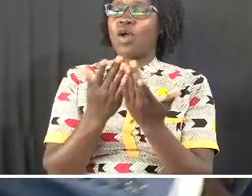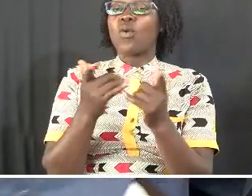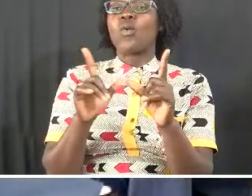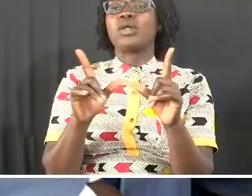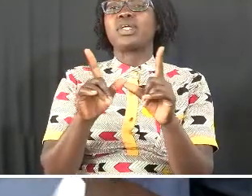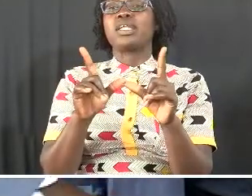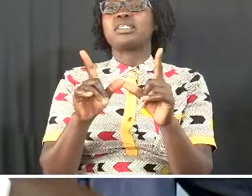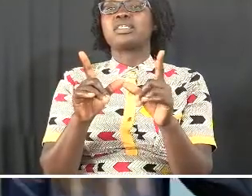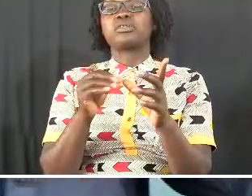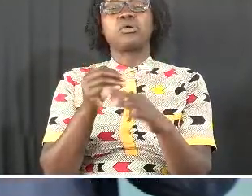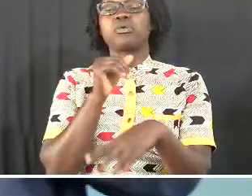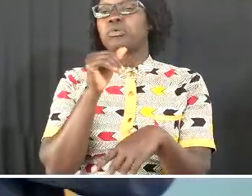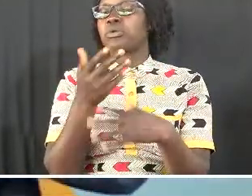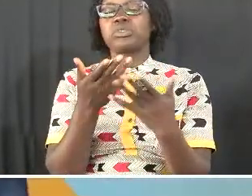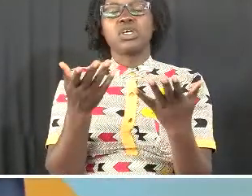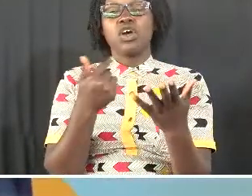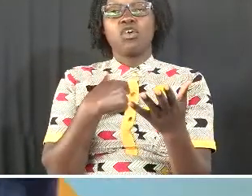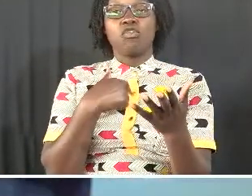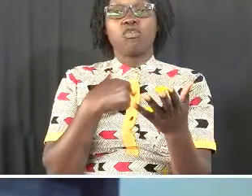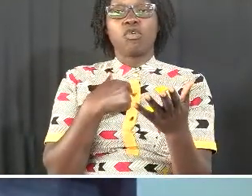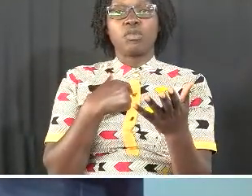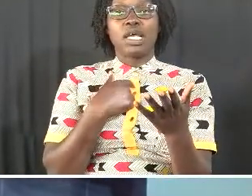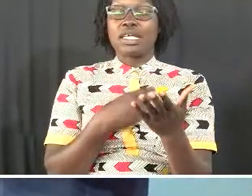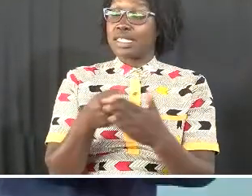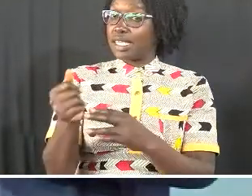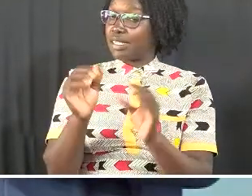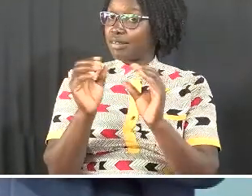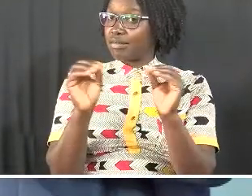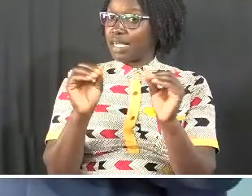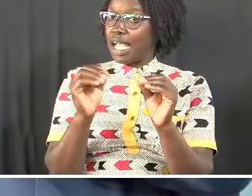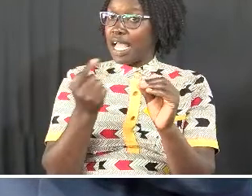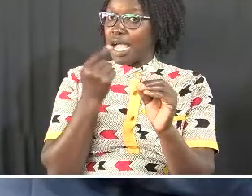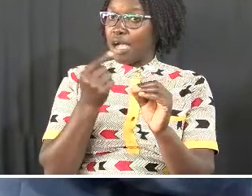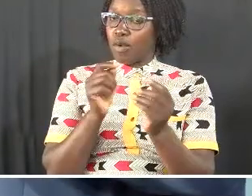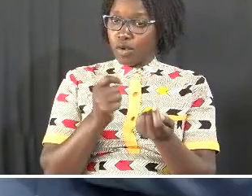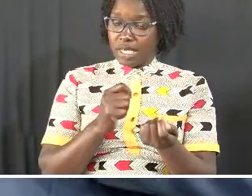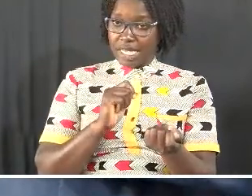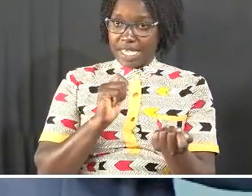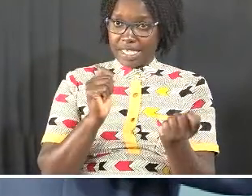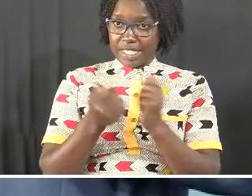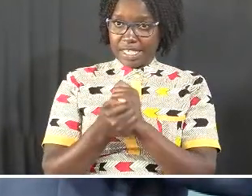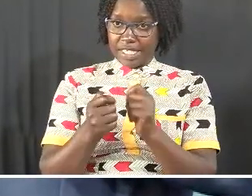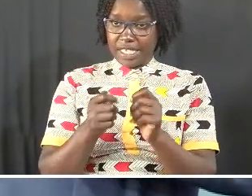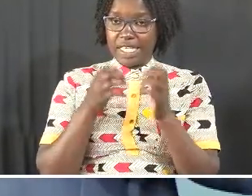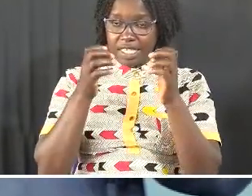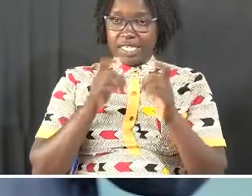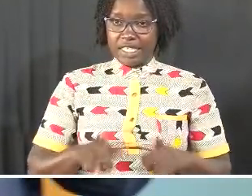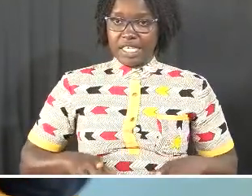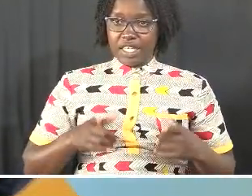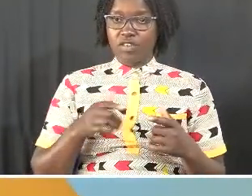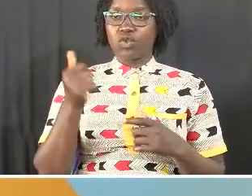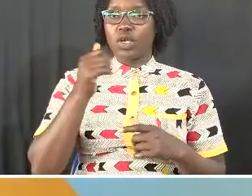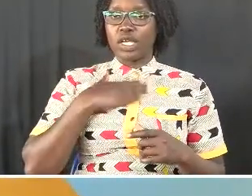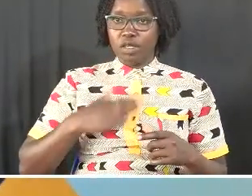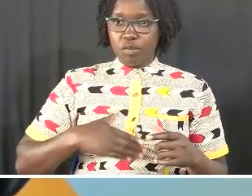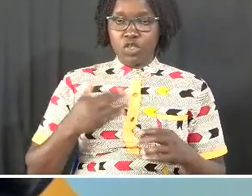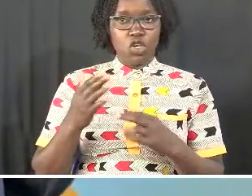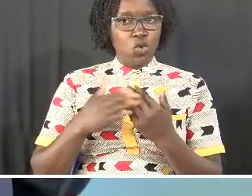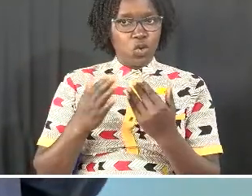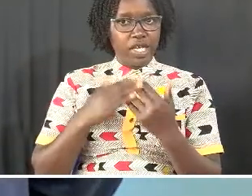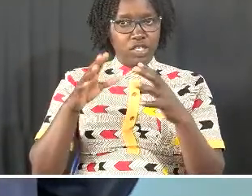selling or not. For me, I'm not selling. I'm only exchanging eternal life to anybody who cares to